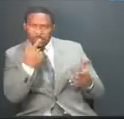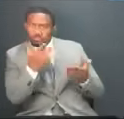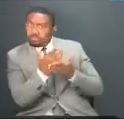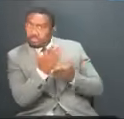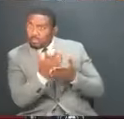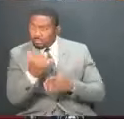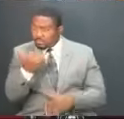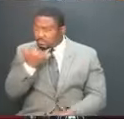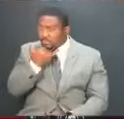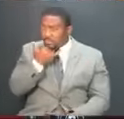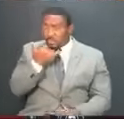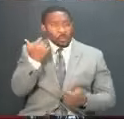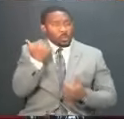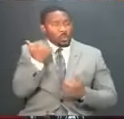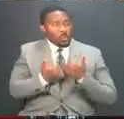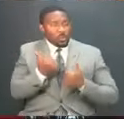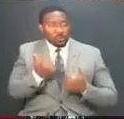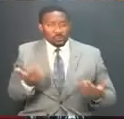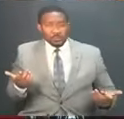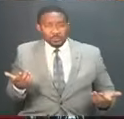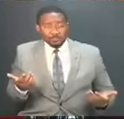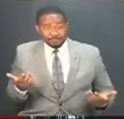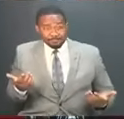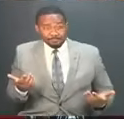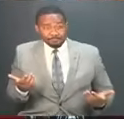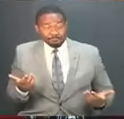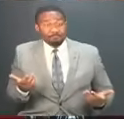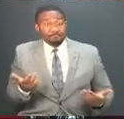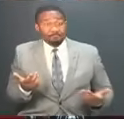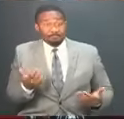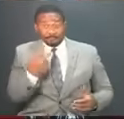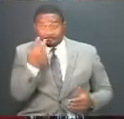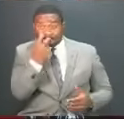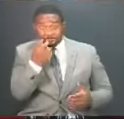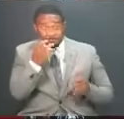is right in this matter. So, Mr. Speaker,